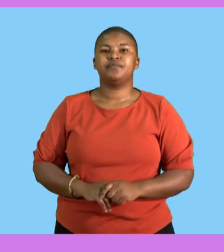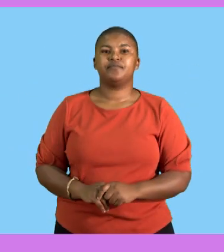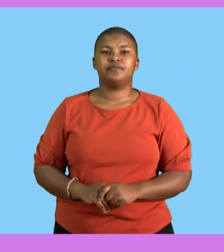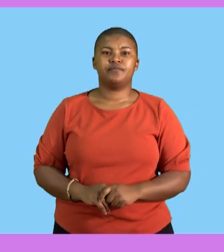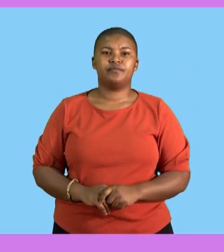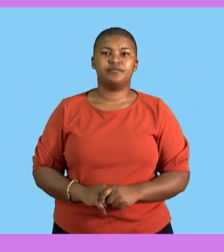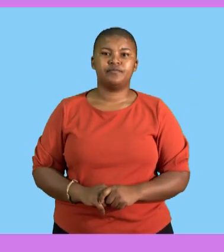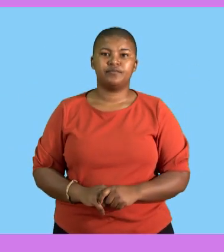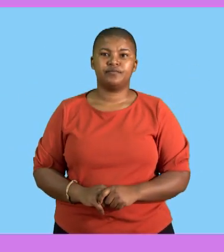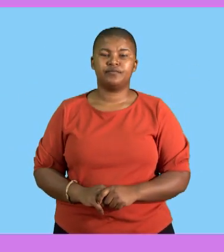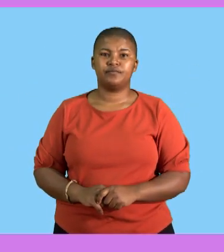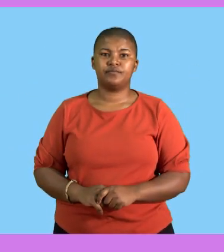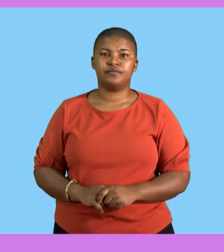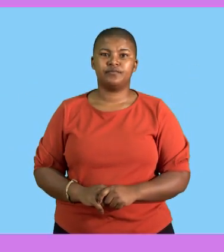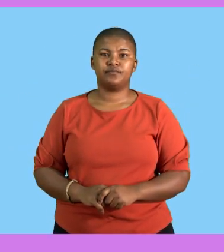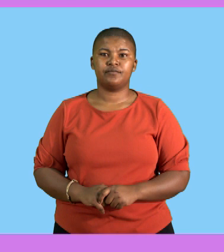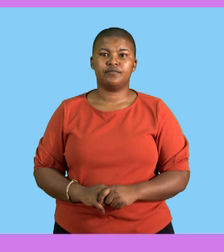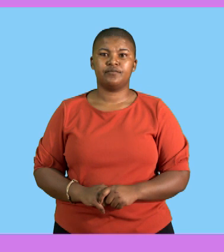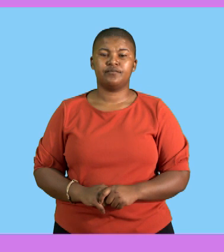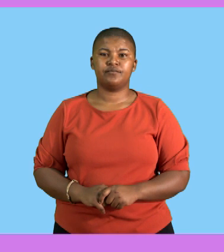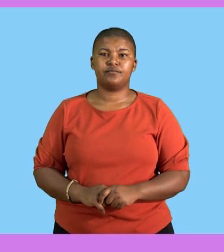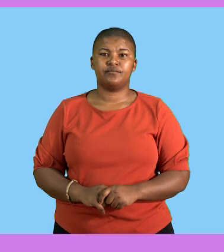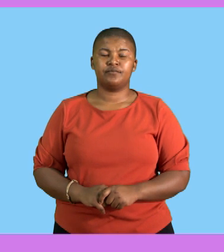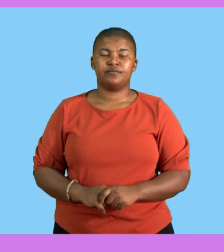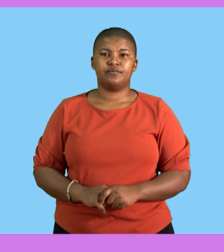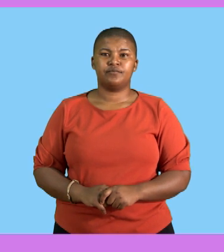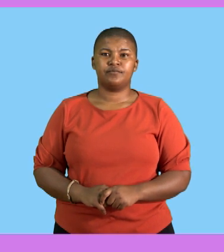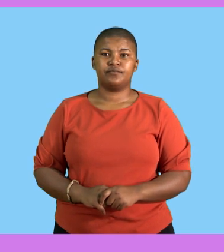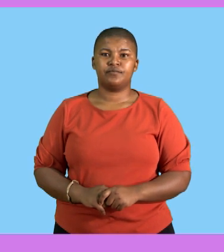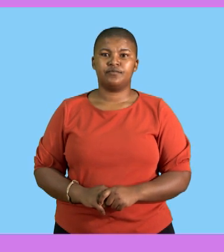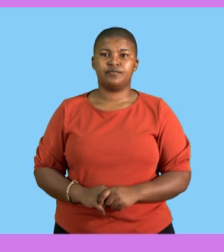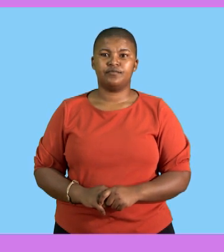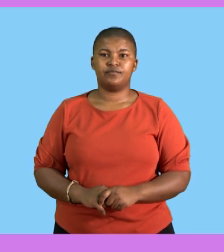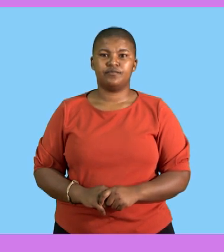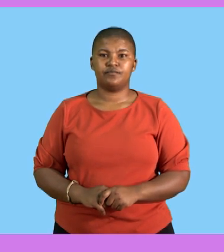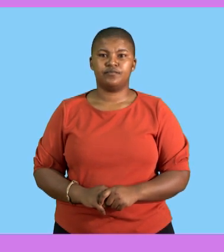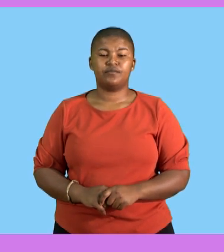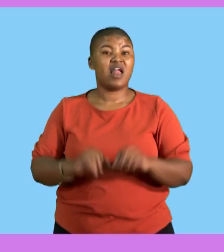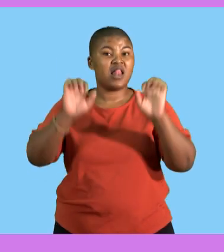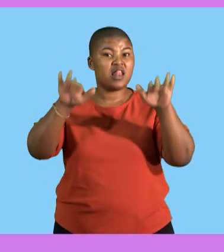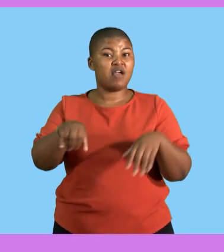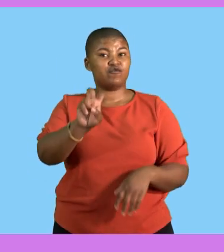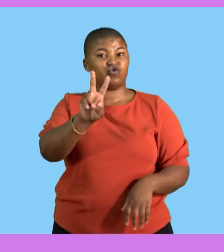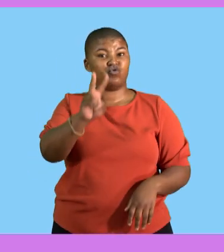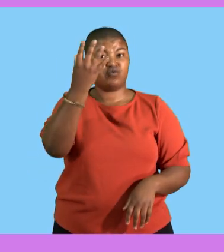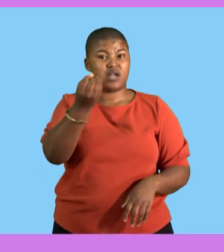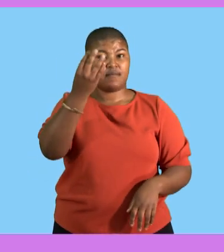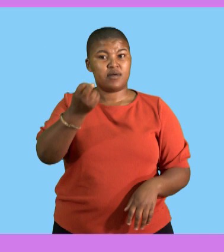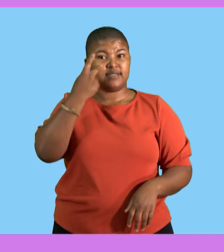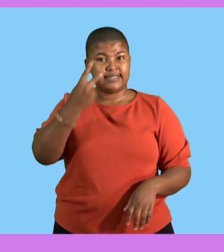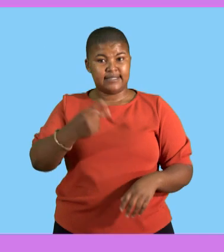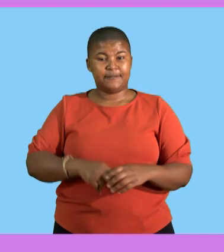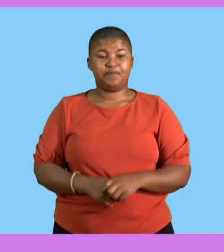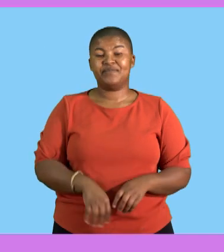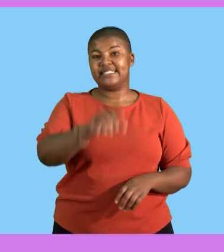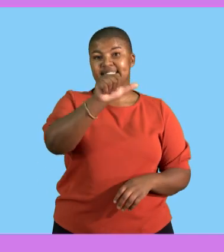1, 1, and then we are left with these 2 values. So we have